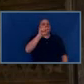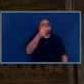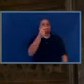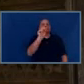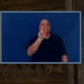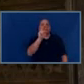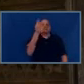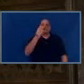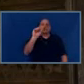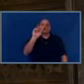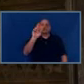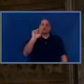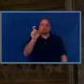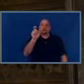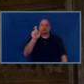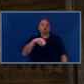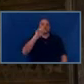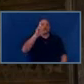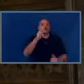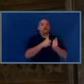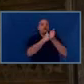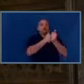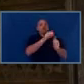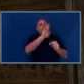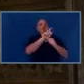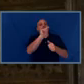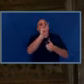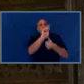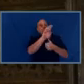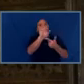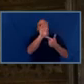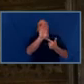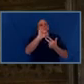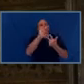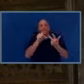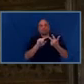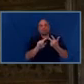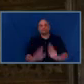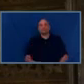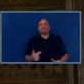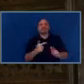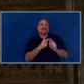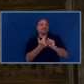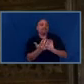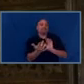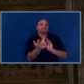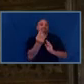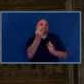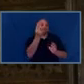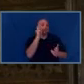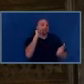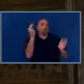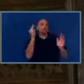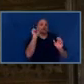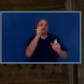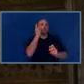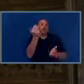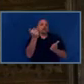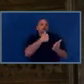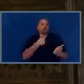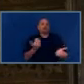nasa.gov/OSIRIS-REx or follow @OSIRIS-REx on Twitter, Facebook, and Instagram. Check back with us in the first week of November when we hope to